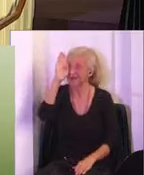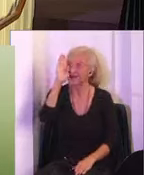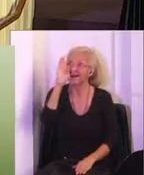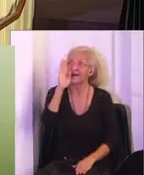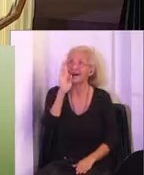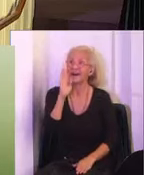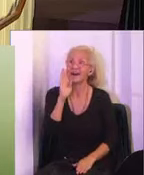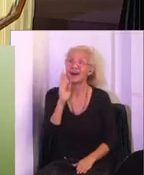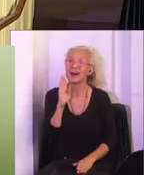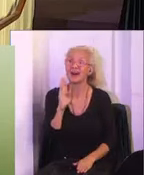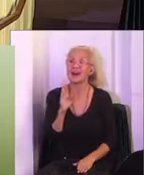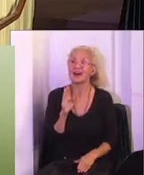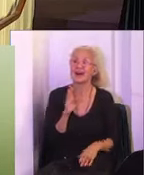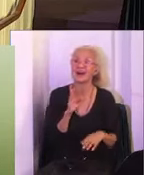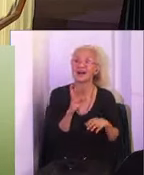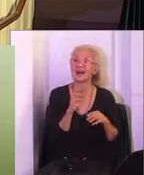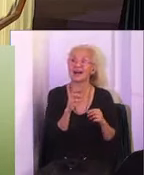God.